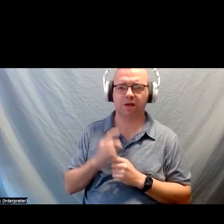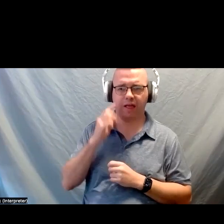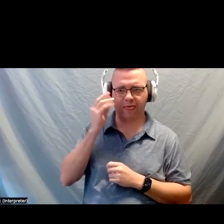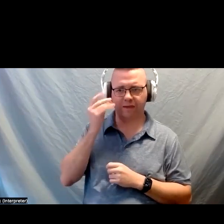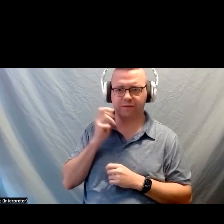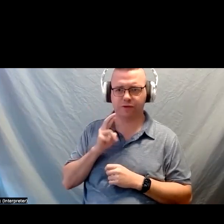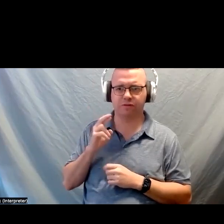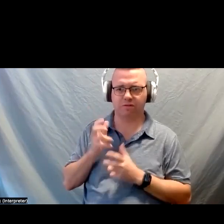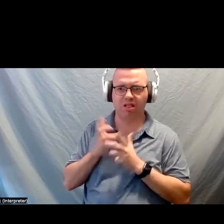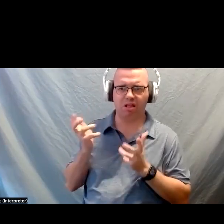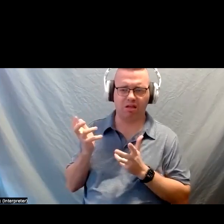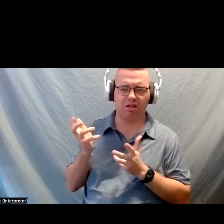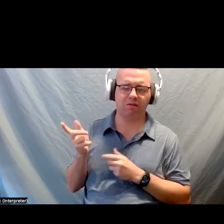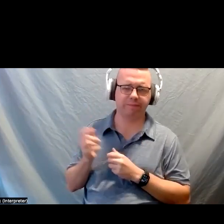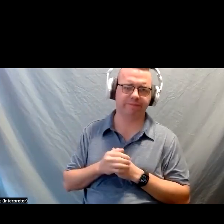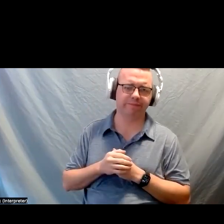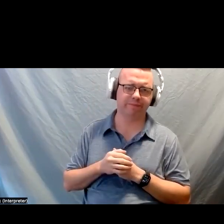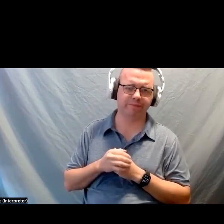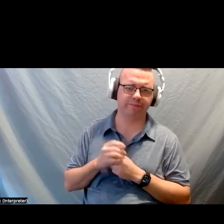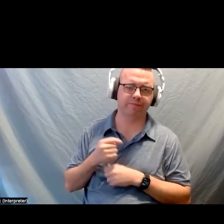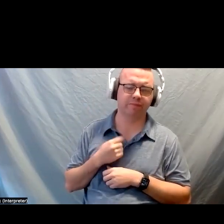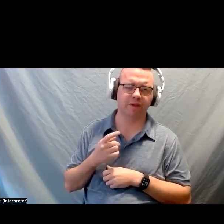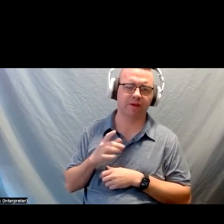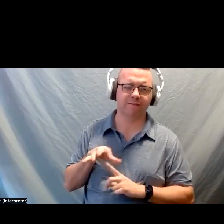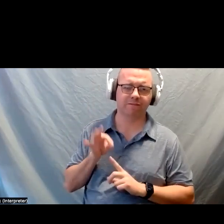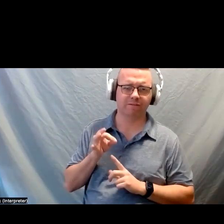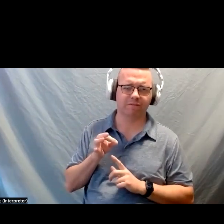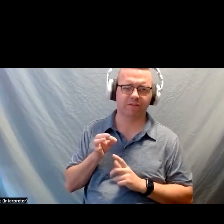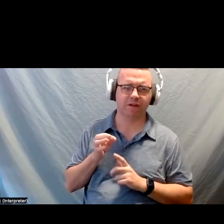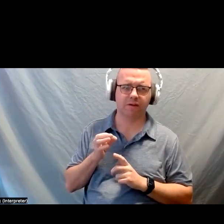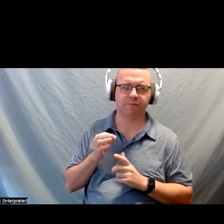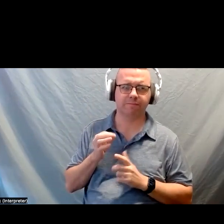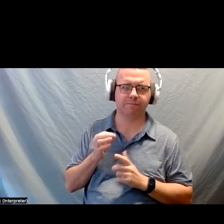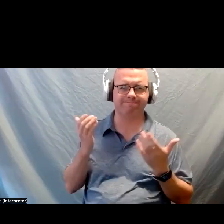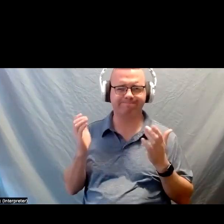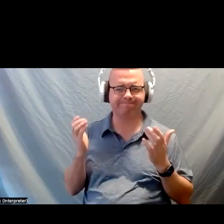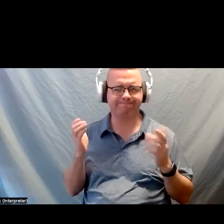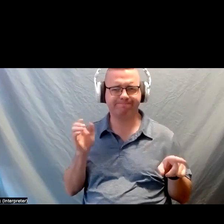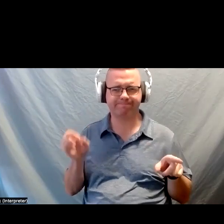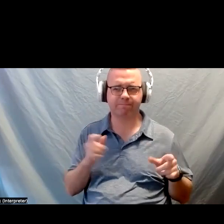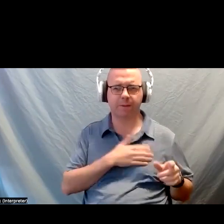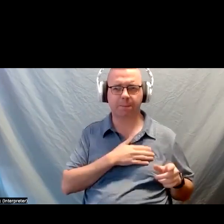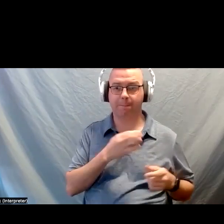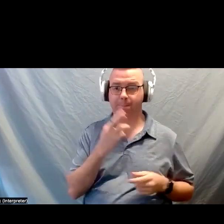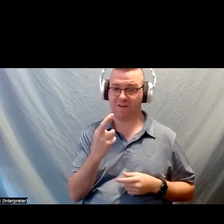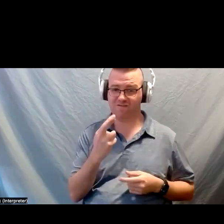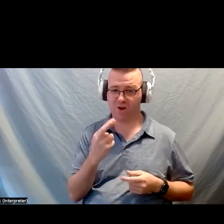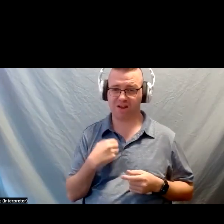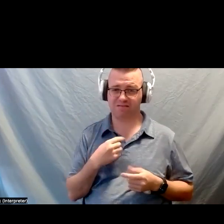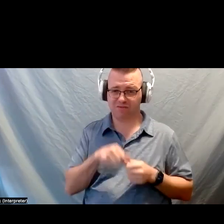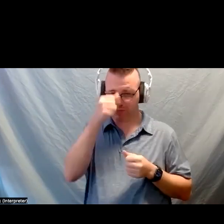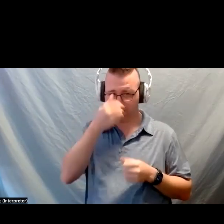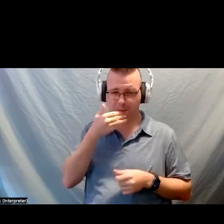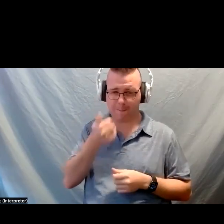her a lot. I find a distinction between friends I remember best are the ones I argue